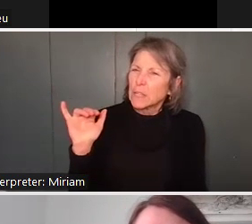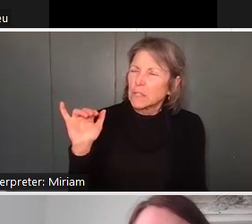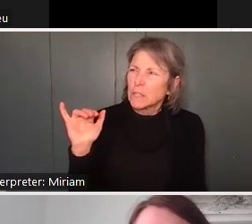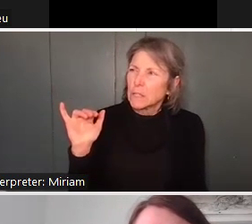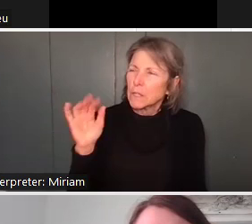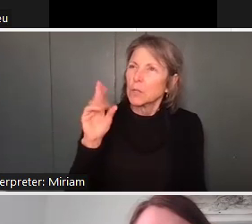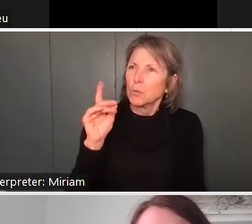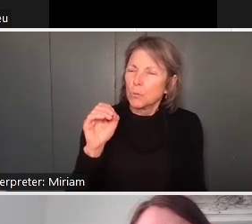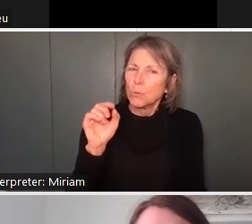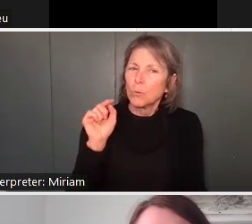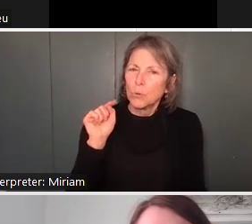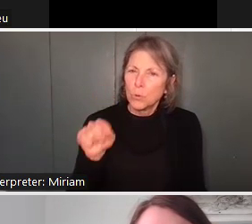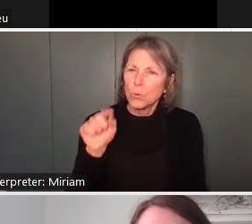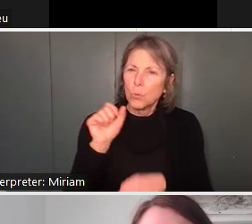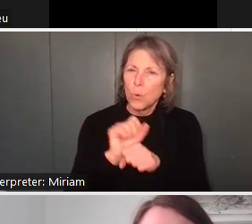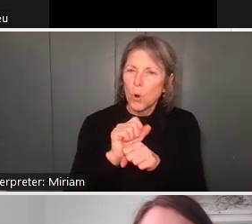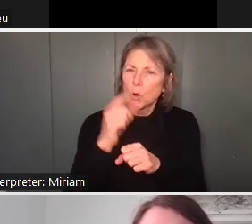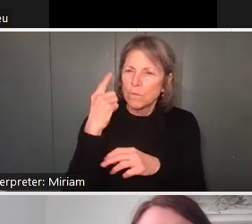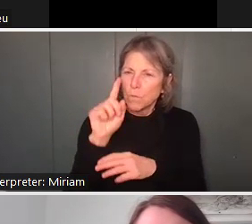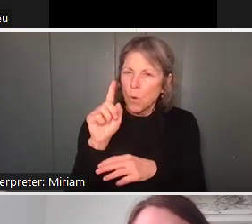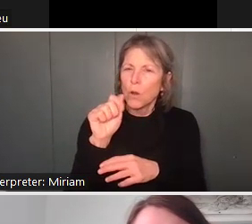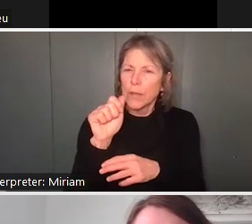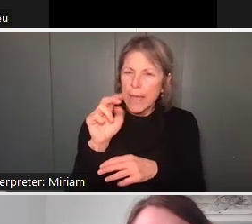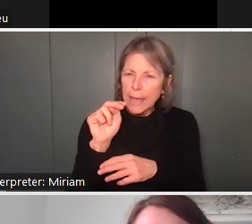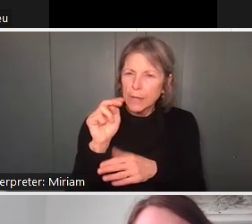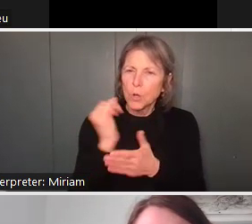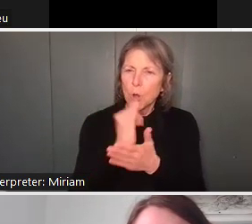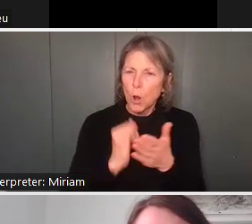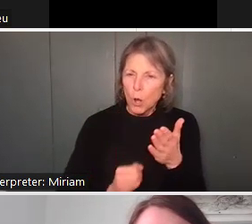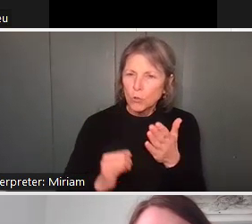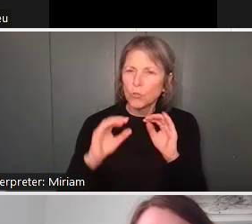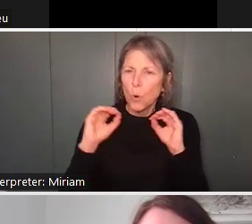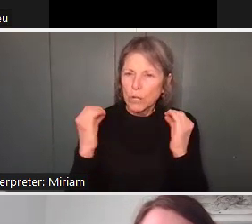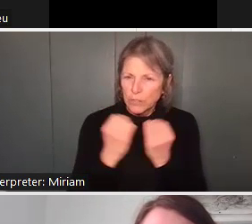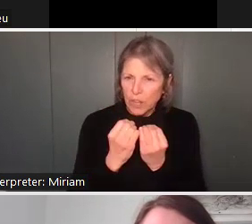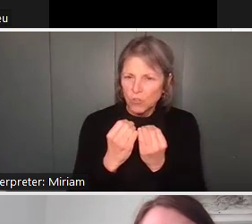do you work for an arts organization?